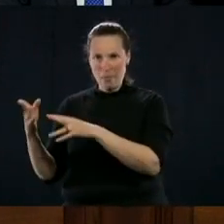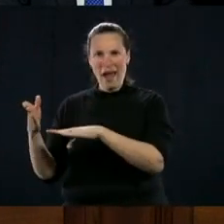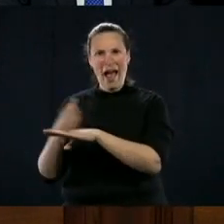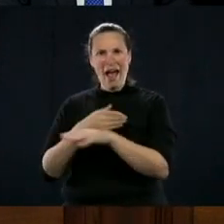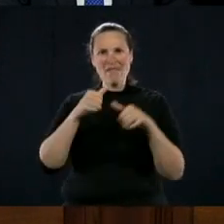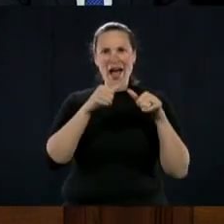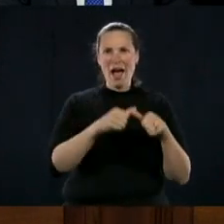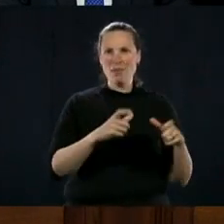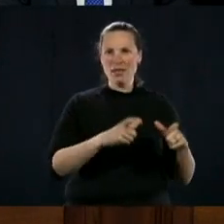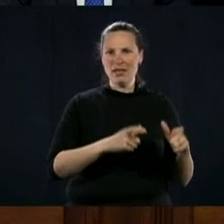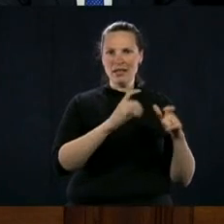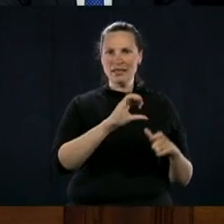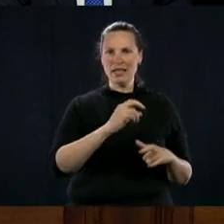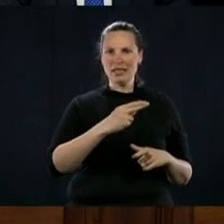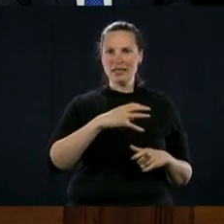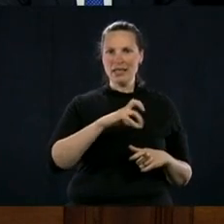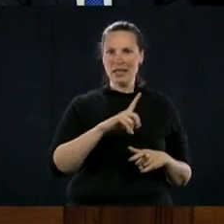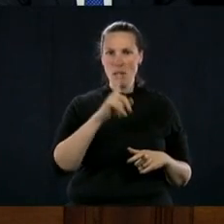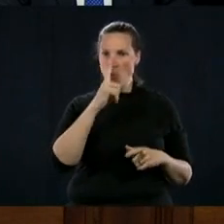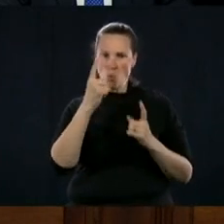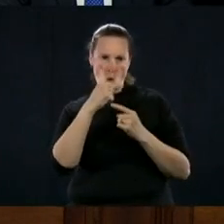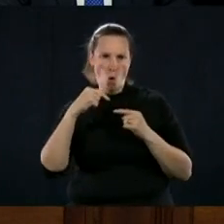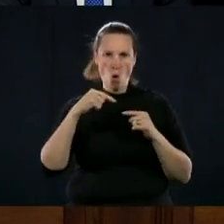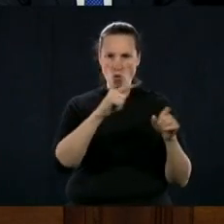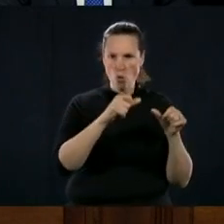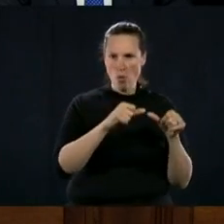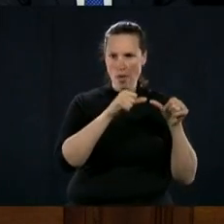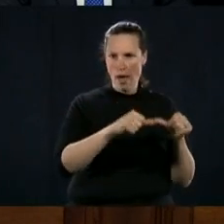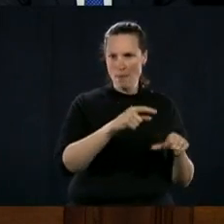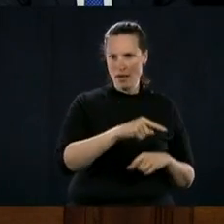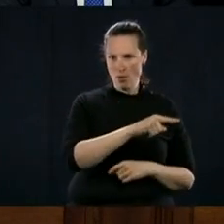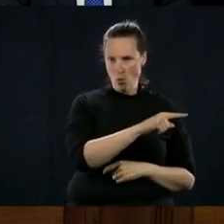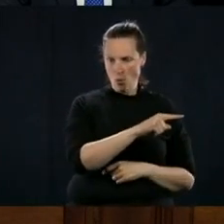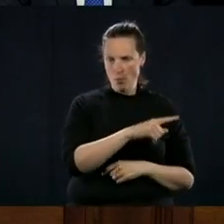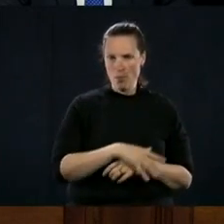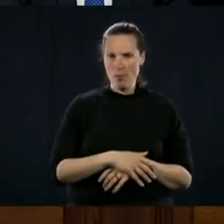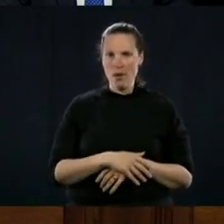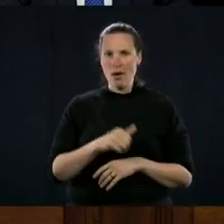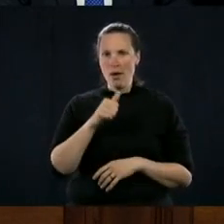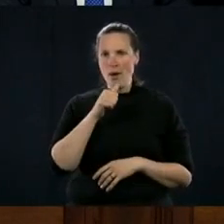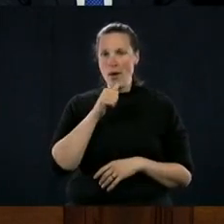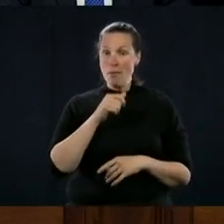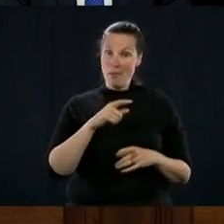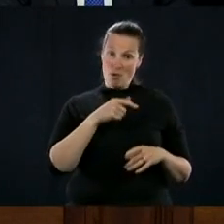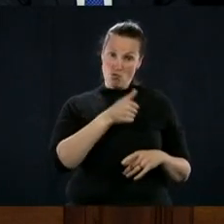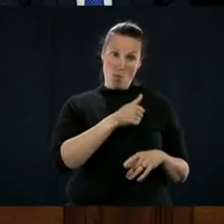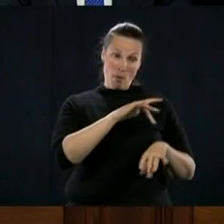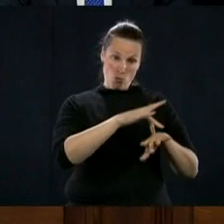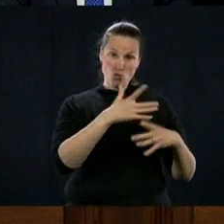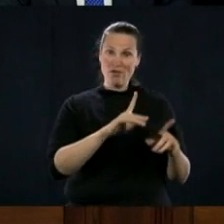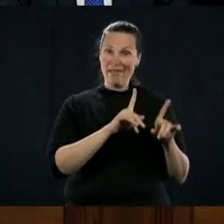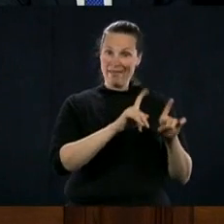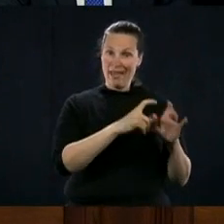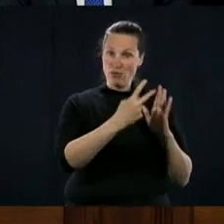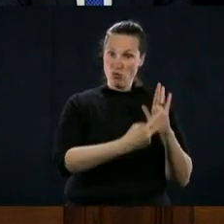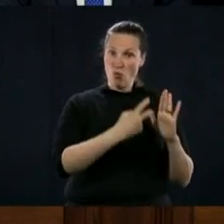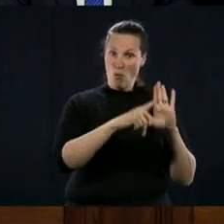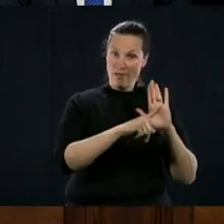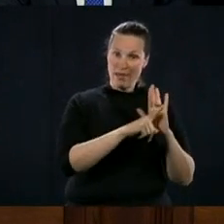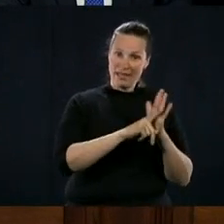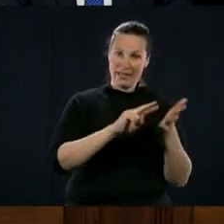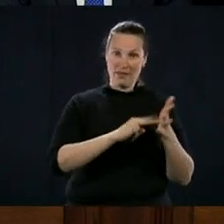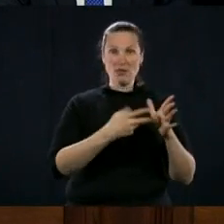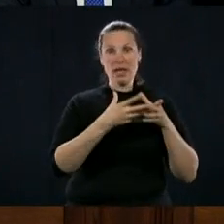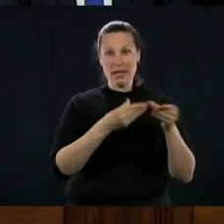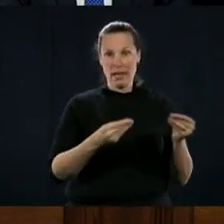who was there, who got COVID-19, but who passed 2 negative tests. Before opening the businesses and schools, which is going to bring